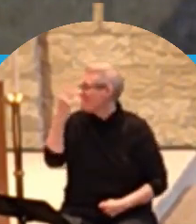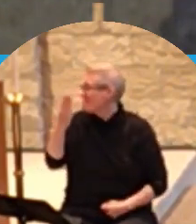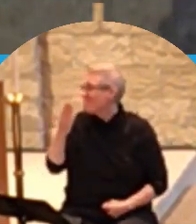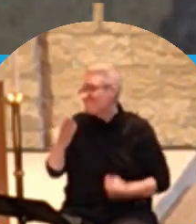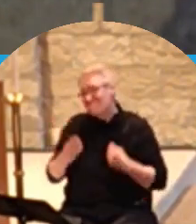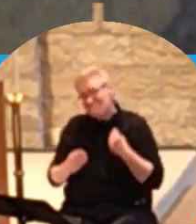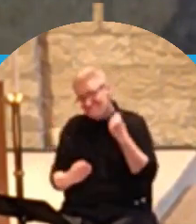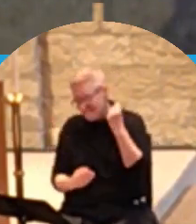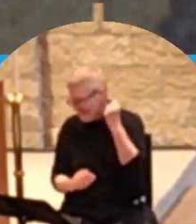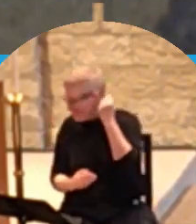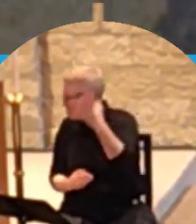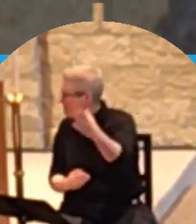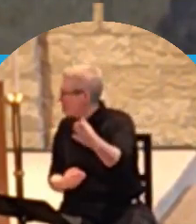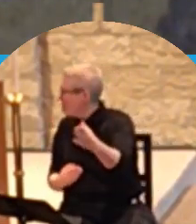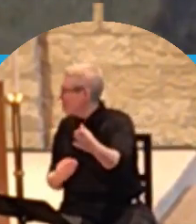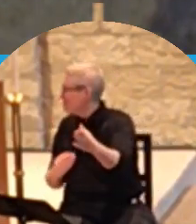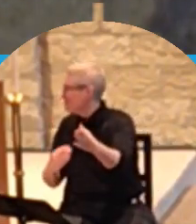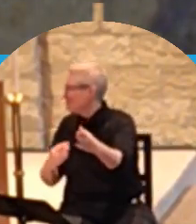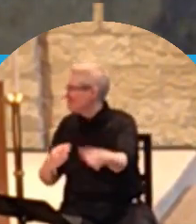because